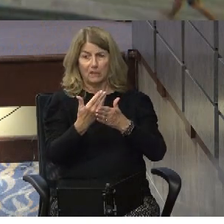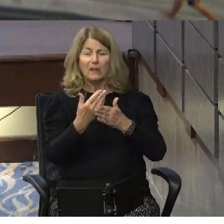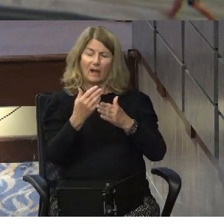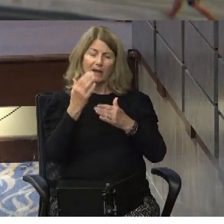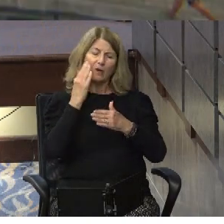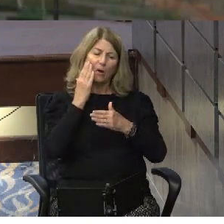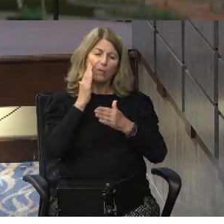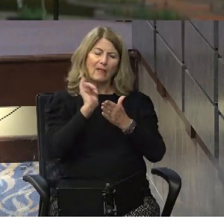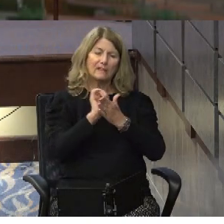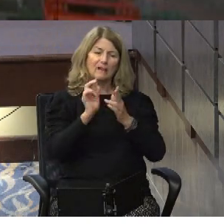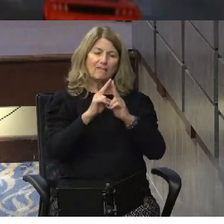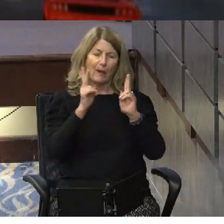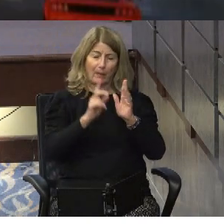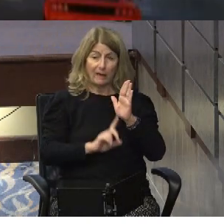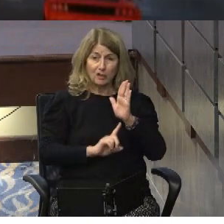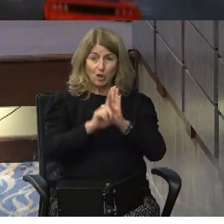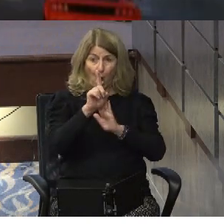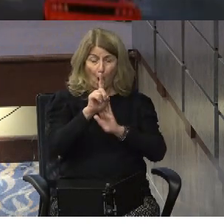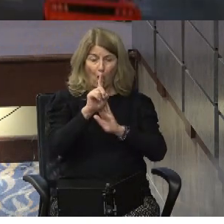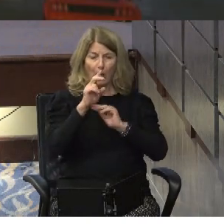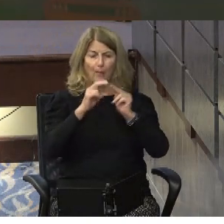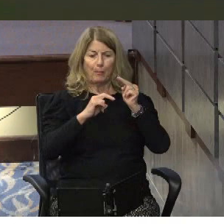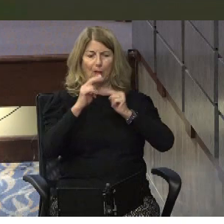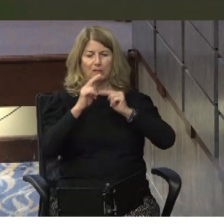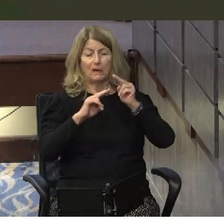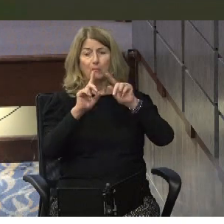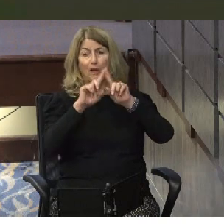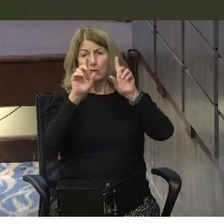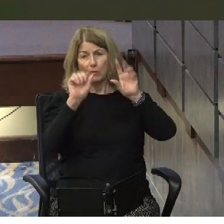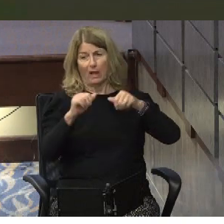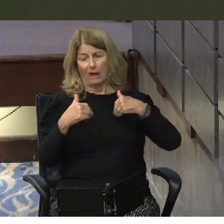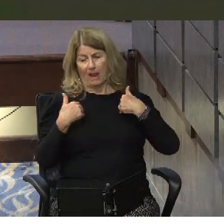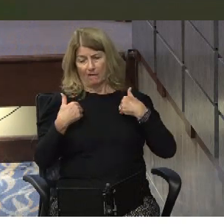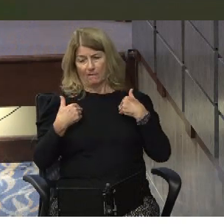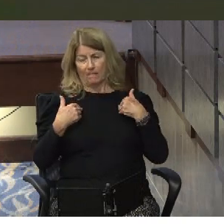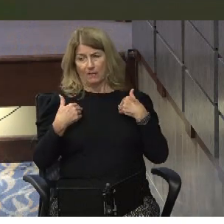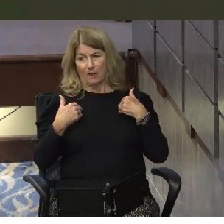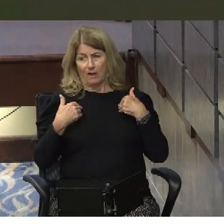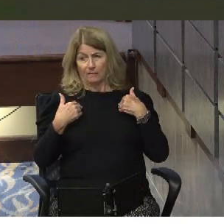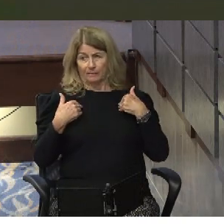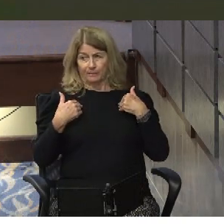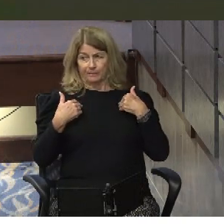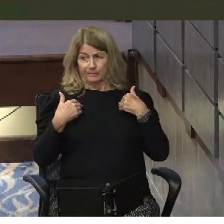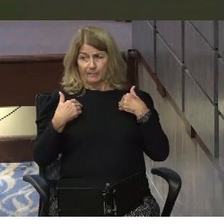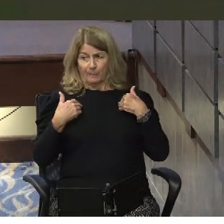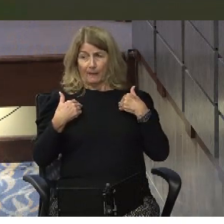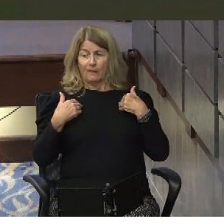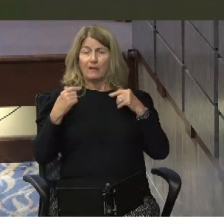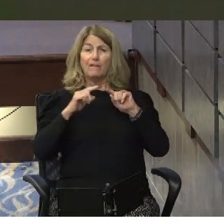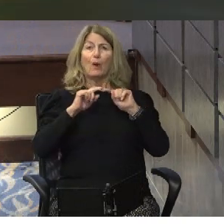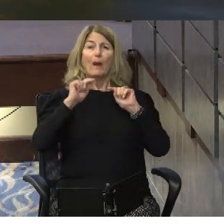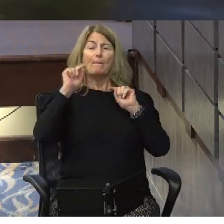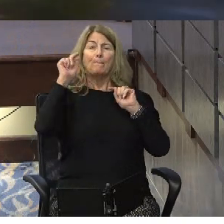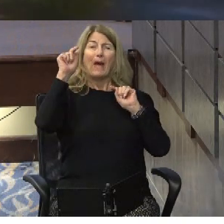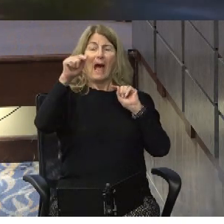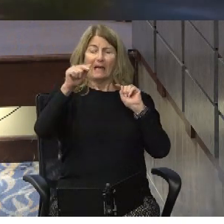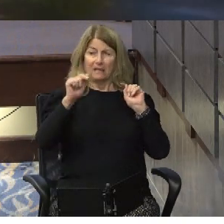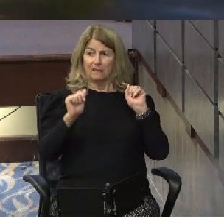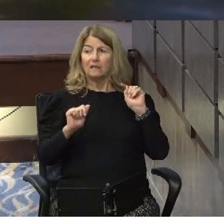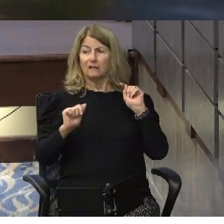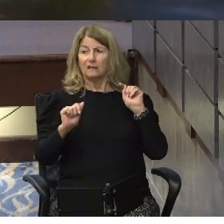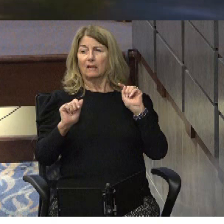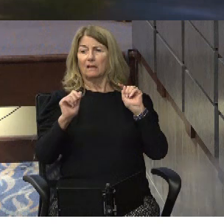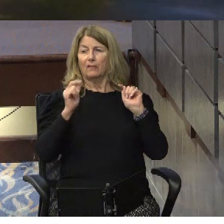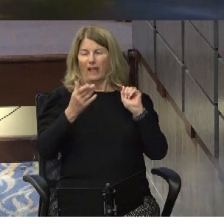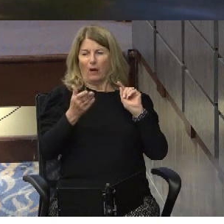building, but to the extent that you can have, I think it's in the very back on the little square. Yeah. There it